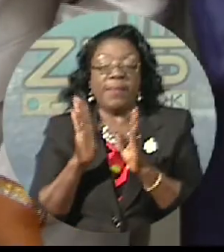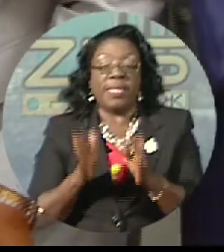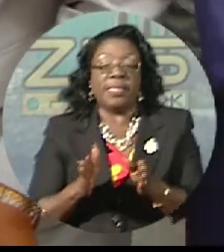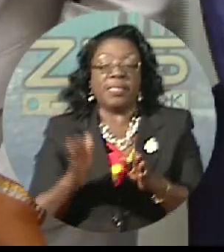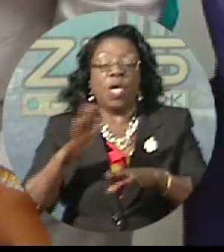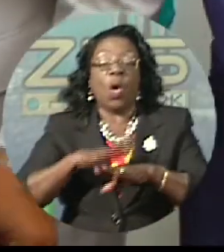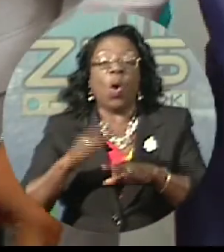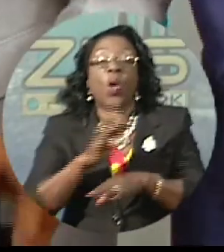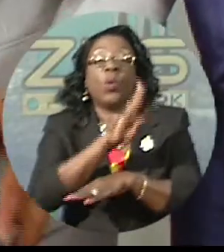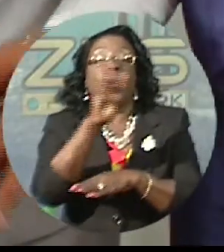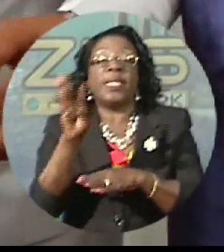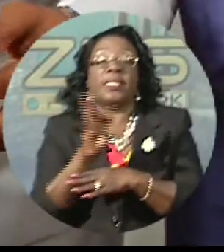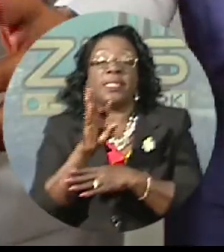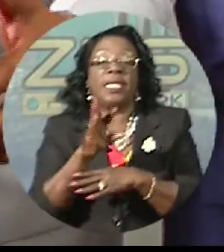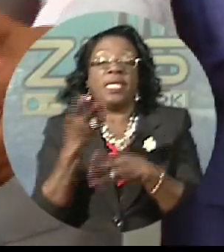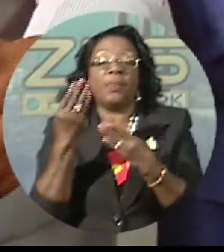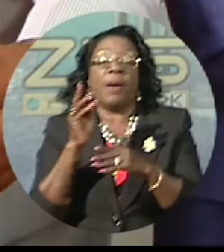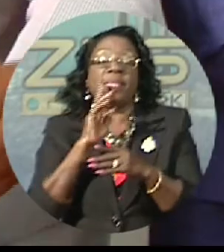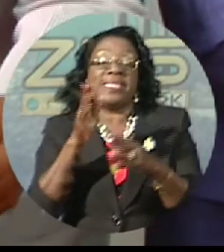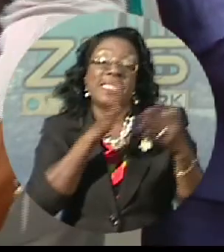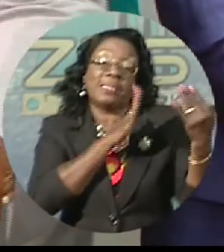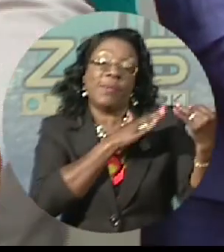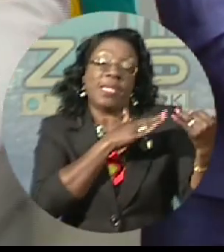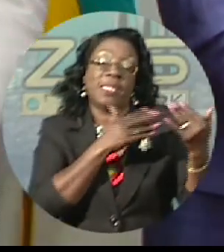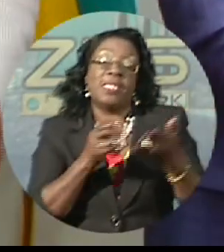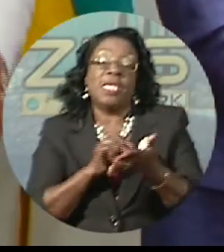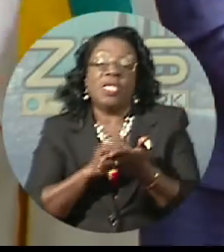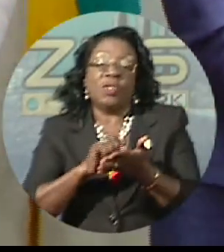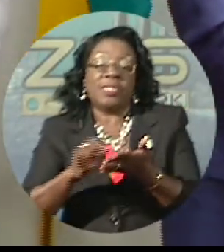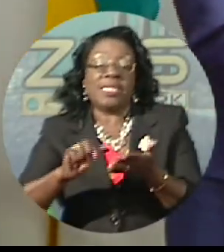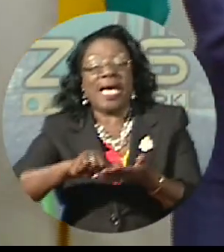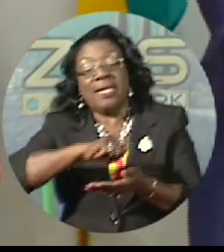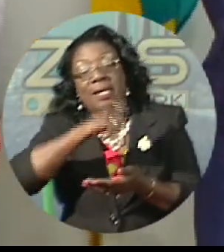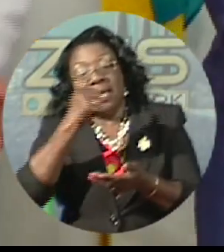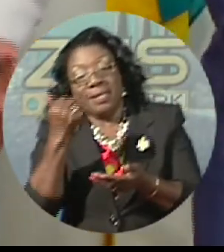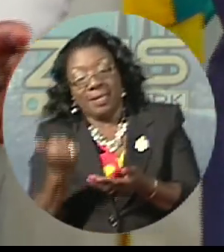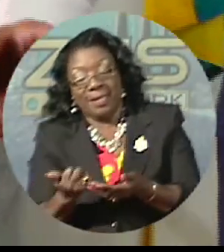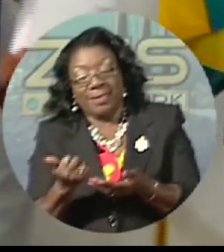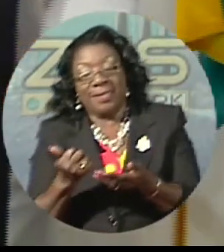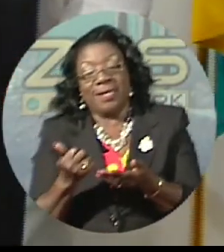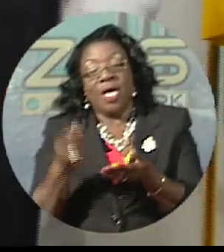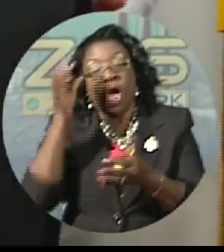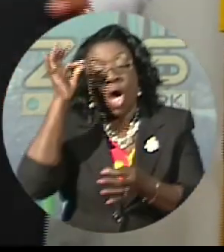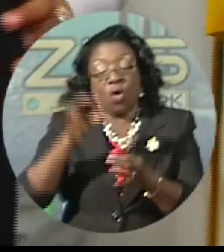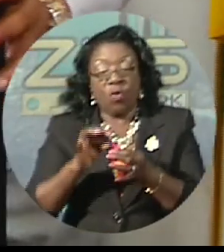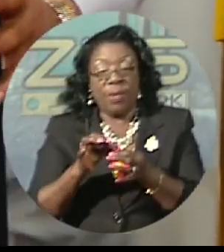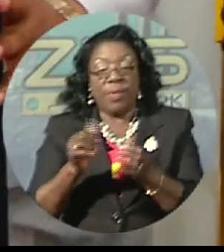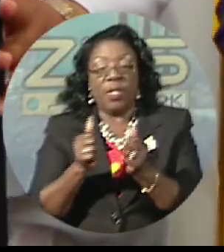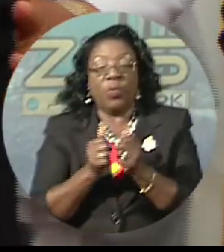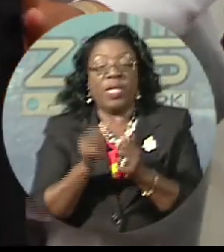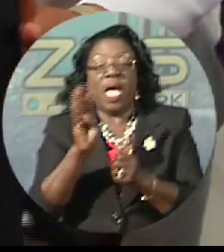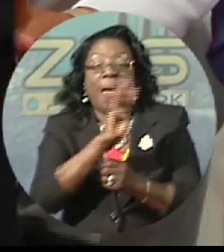the Bahamas is expected to sign another air service agreement with Brazil. C.S. Scatterly, ZNS Network News.